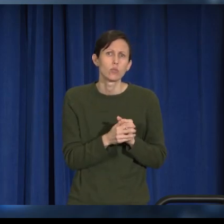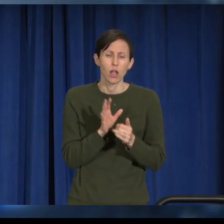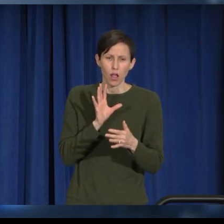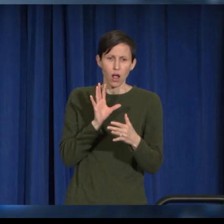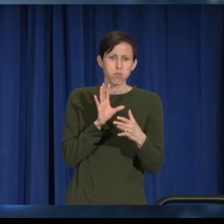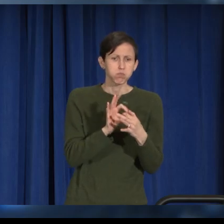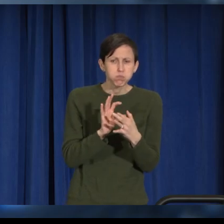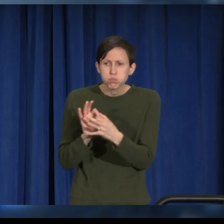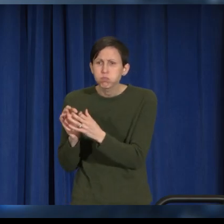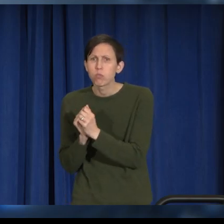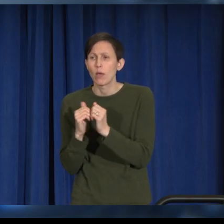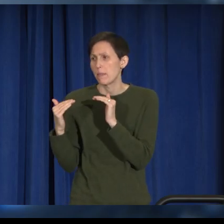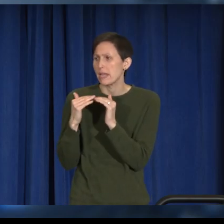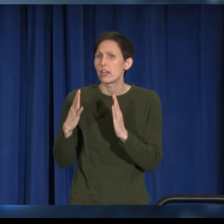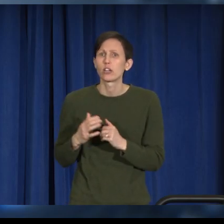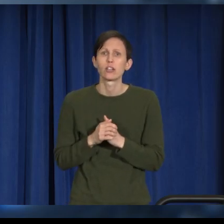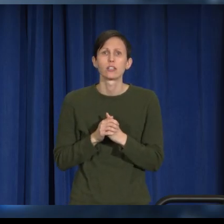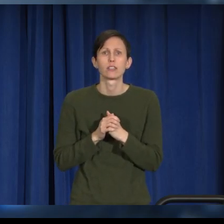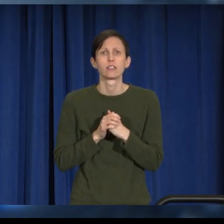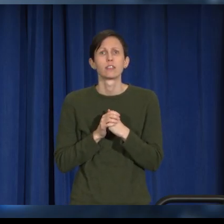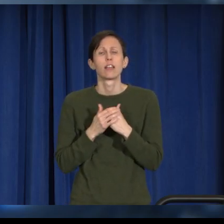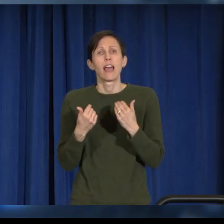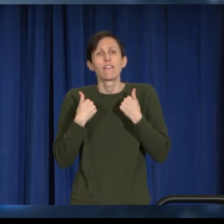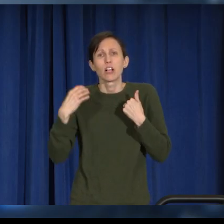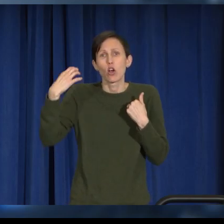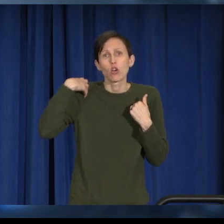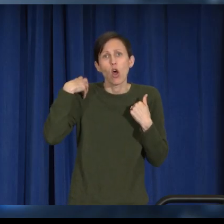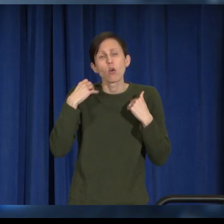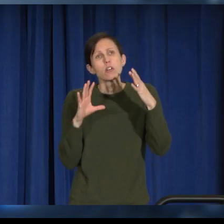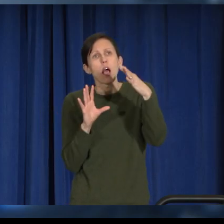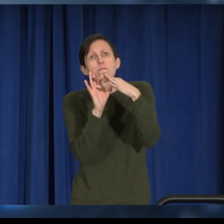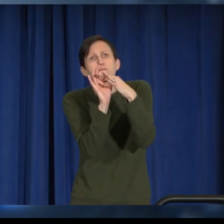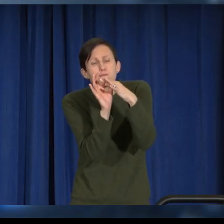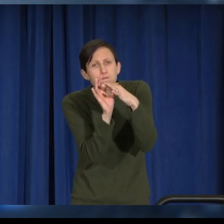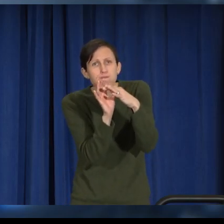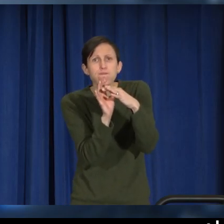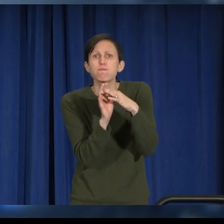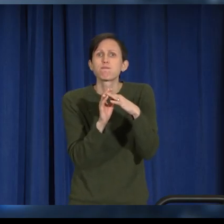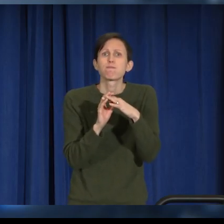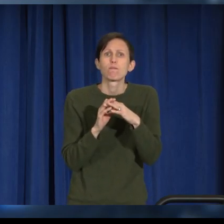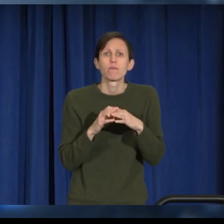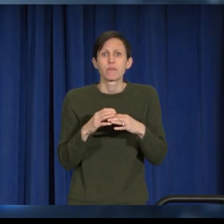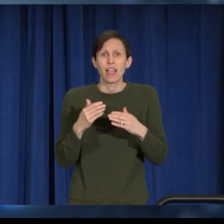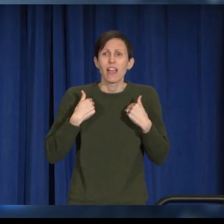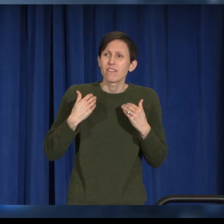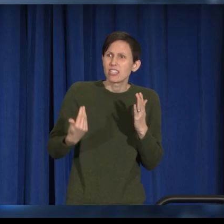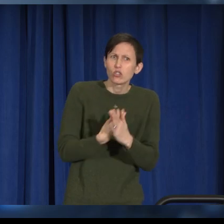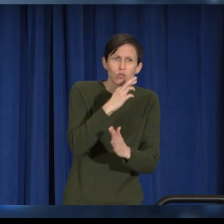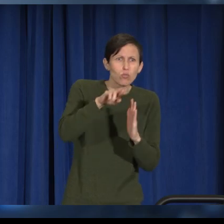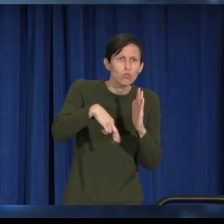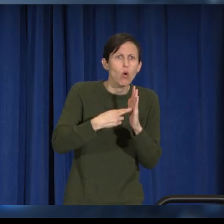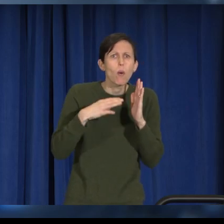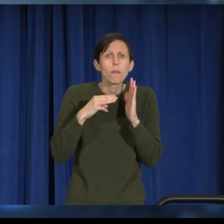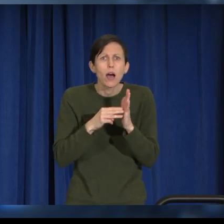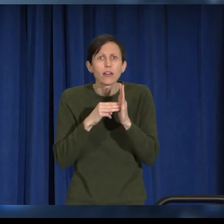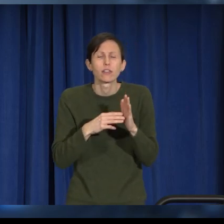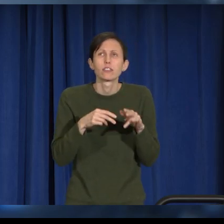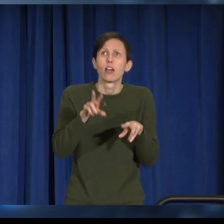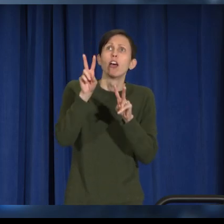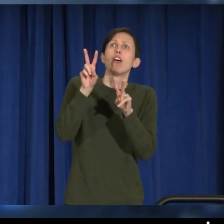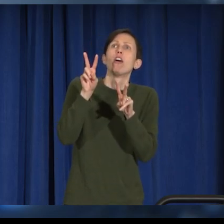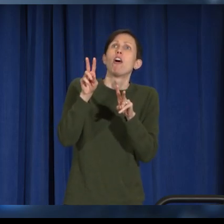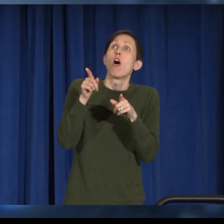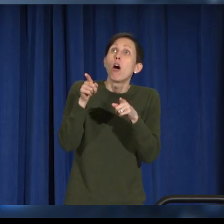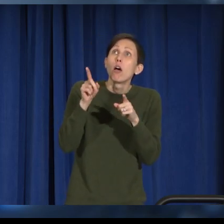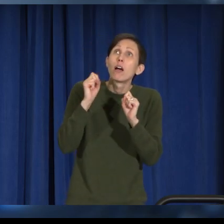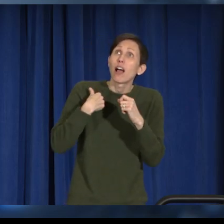to coaches. It's being connected to people that are now serving as role models for what you can aspire to be.